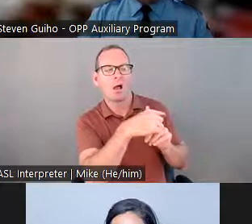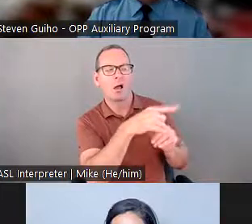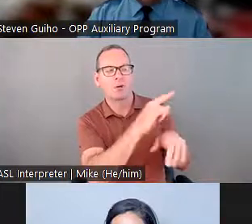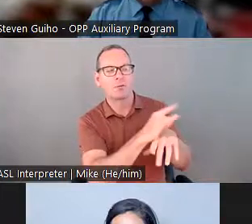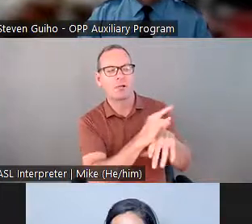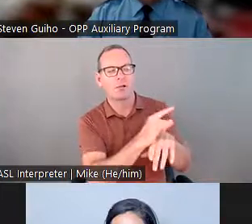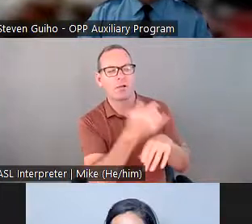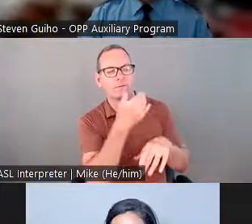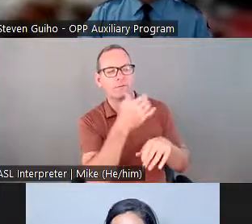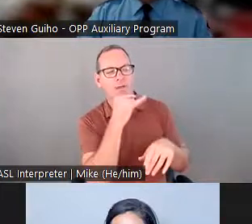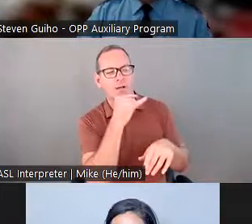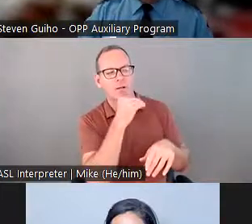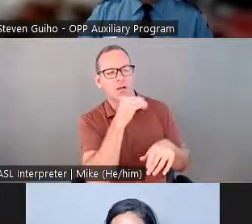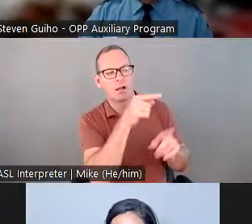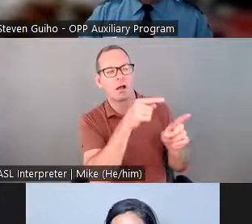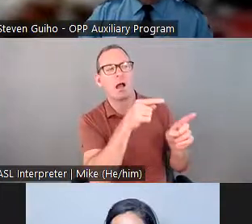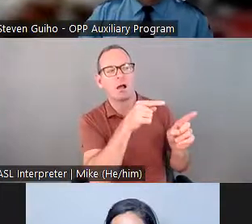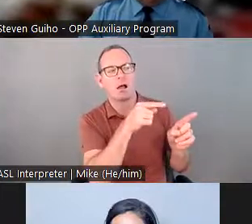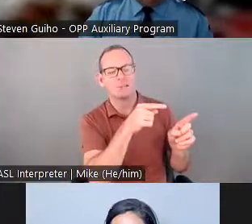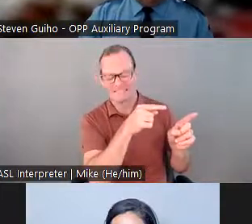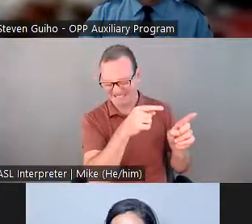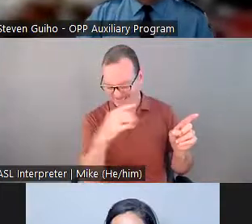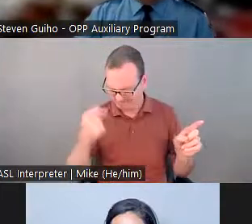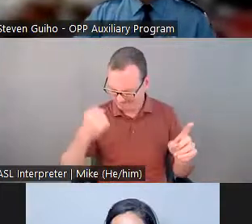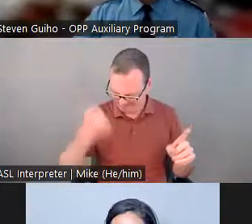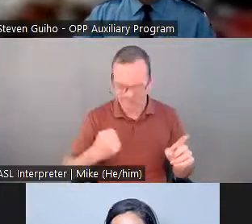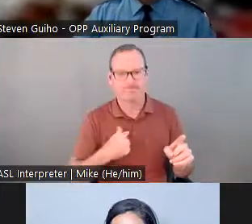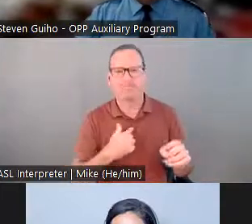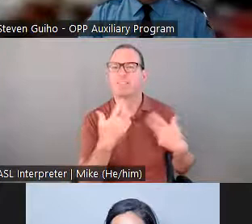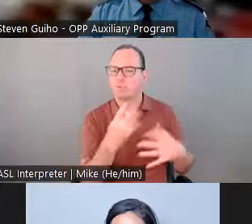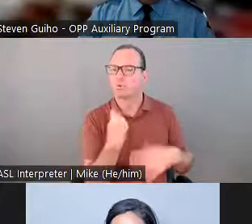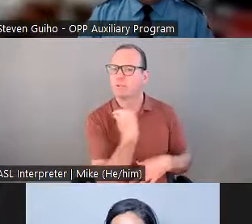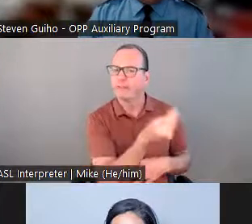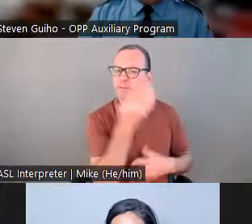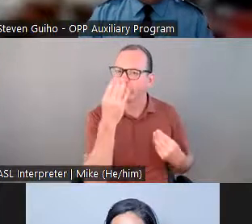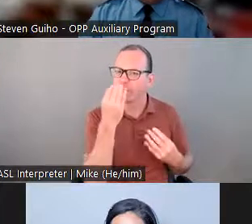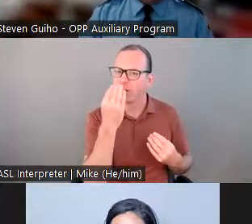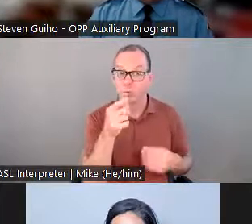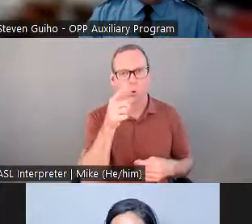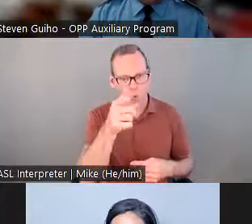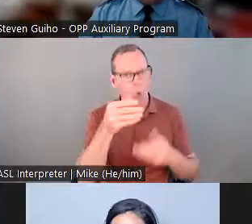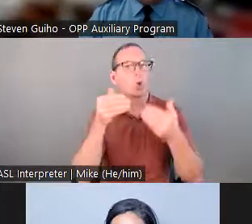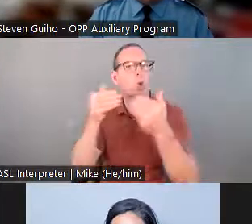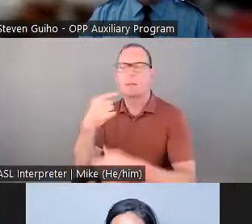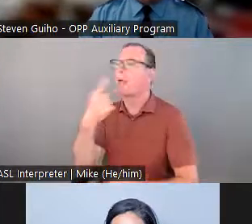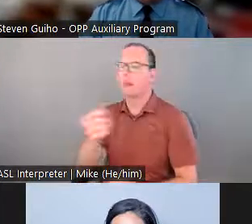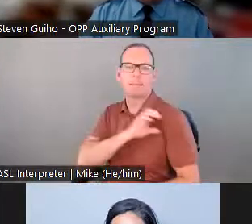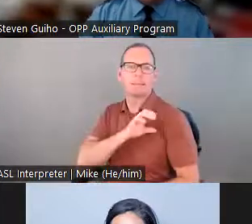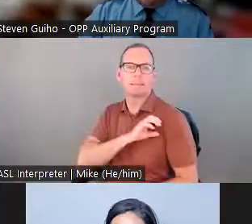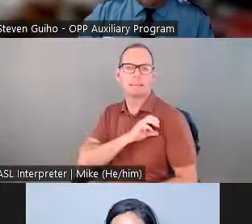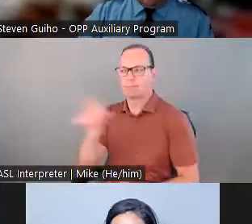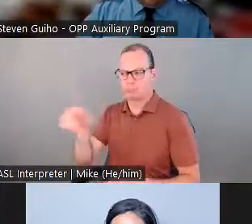Center, your local police department, you know, and you want to make sure that you report those things so that we have accurate statistics.